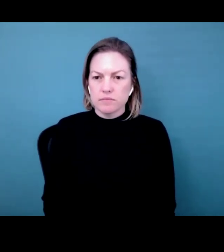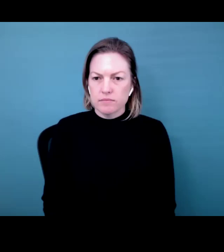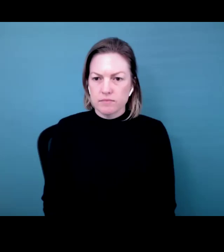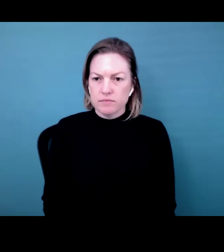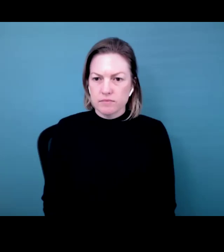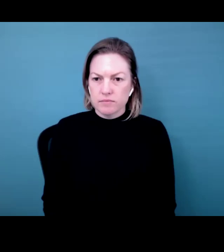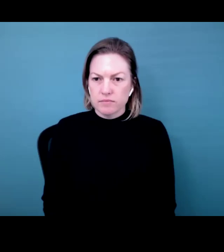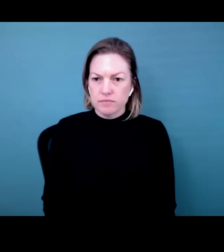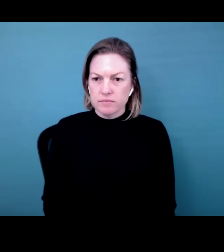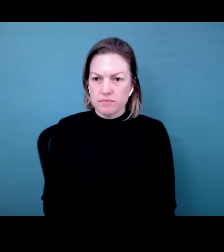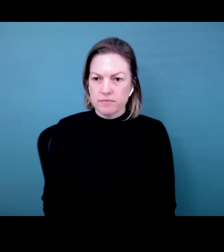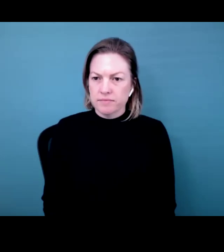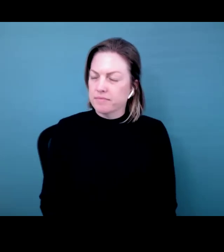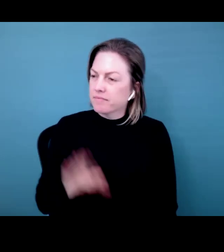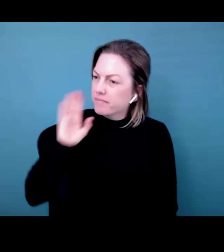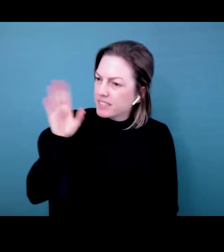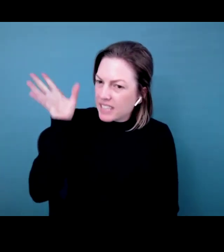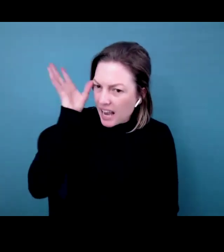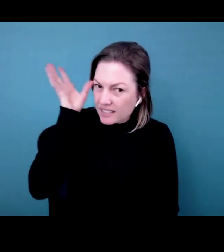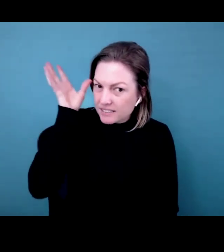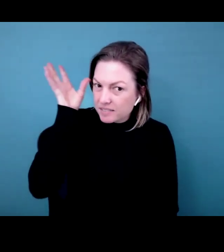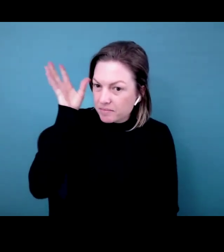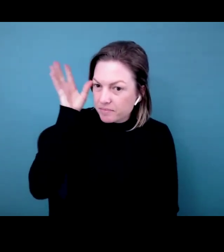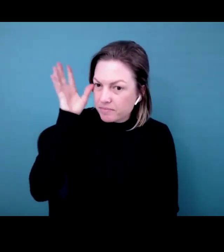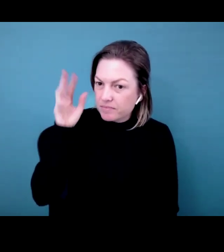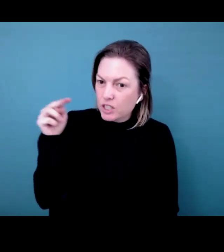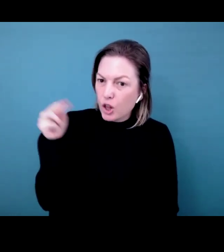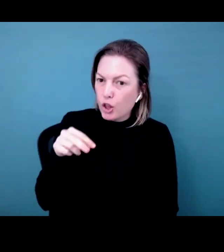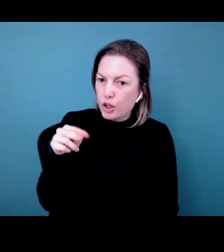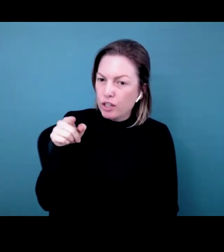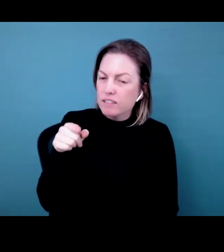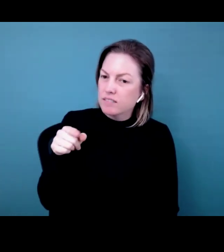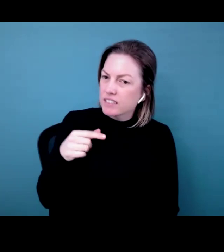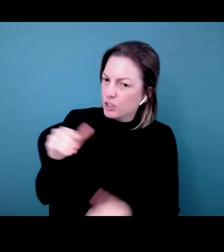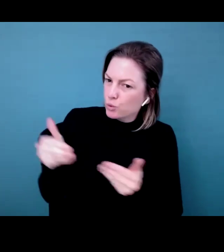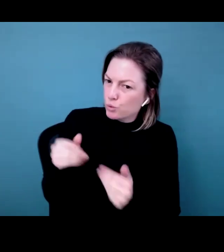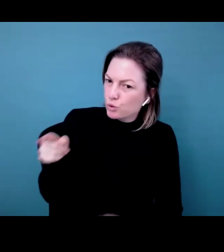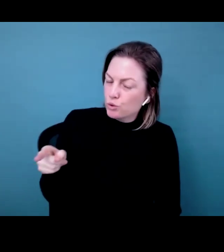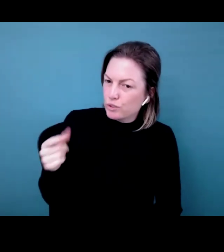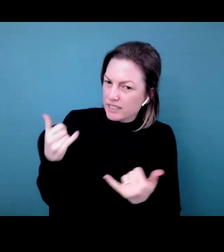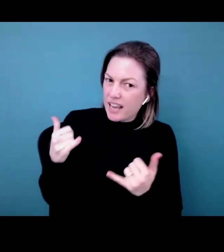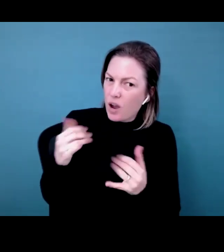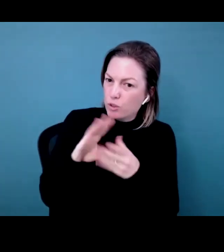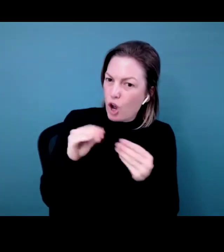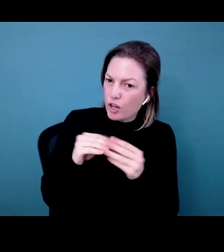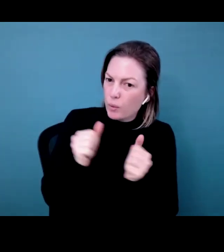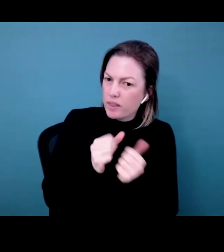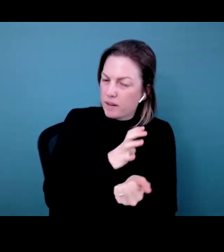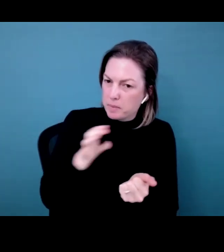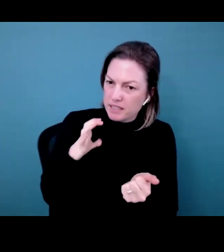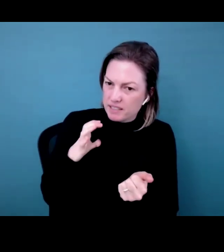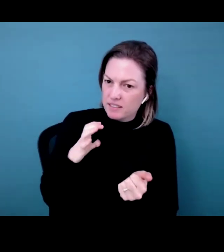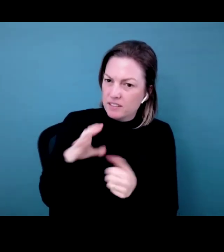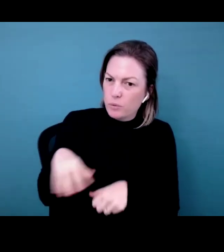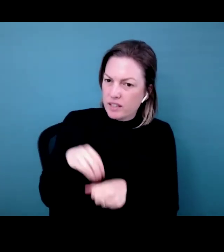introduce my dad. Dad, take a look here. I want to introduce you. we're talking to a committee within